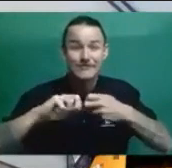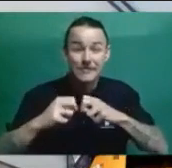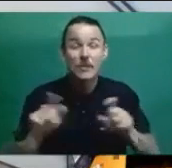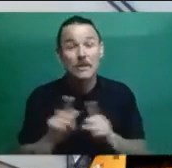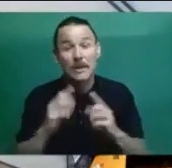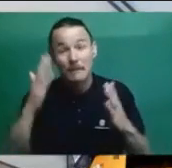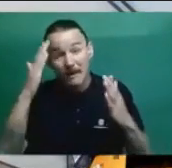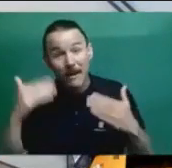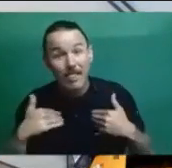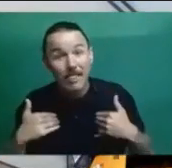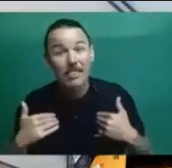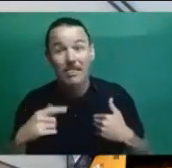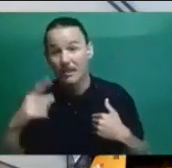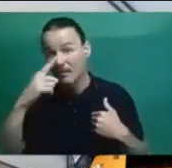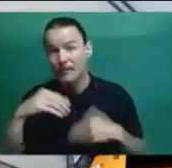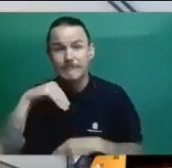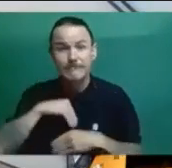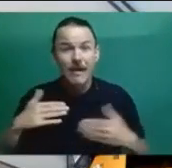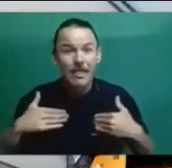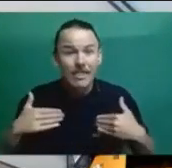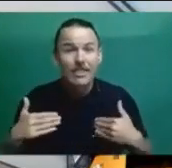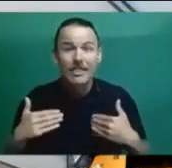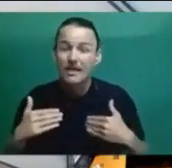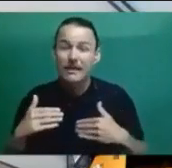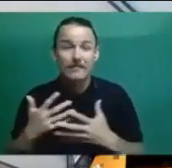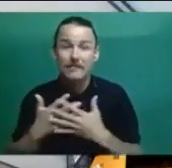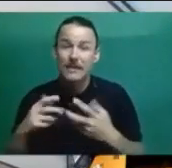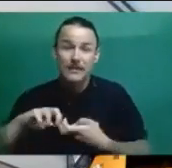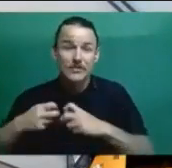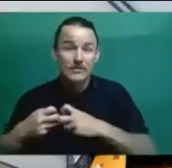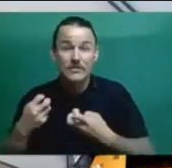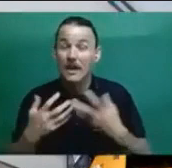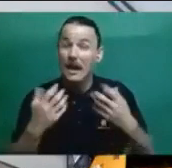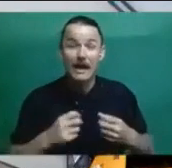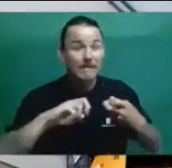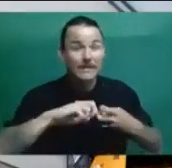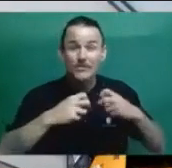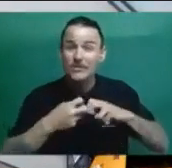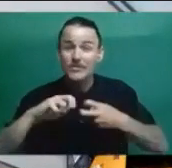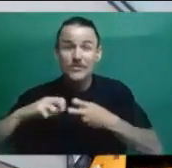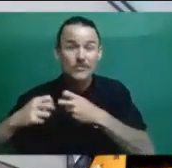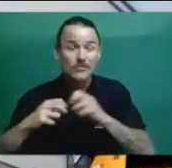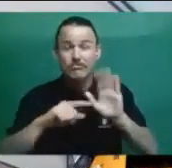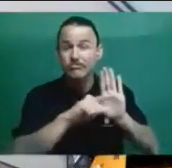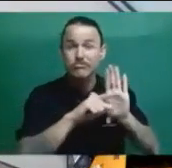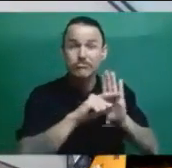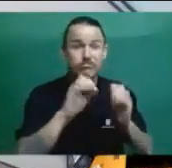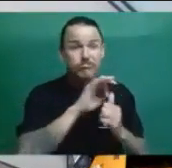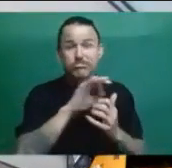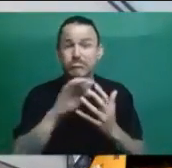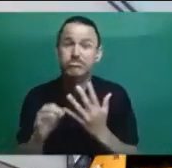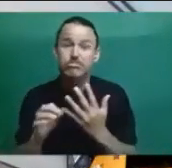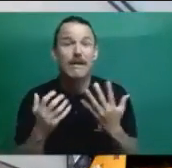many different impacts. I don't think we should shy away from having a mature discussion about that. I thank you for the question. It's a very important